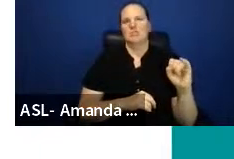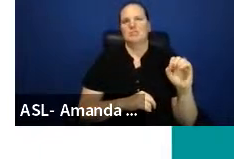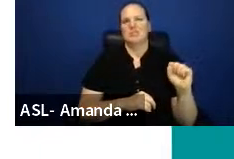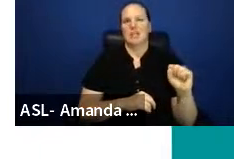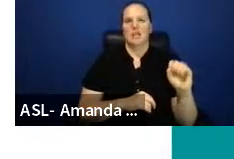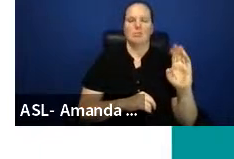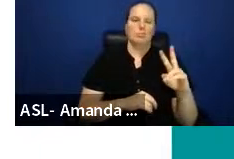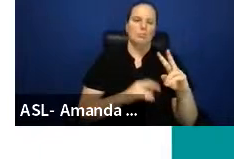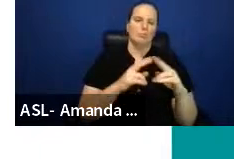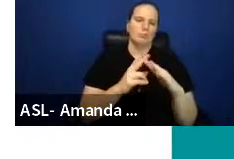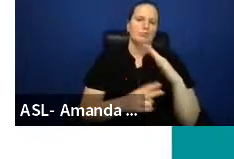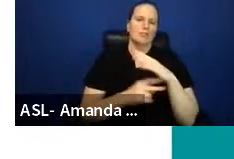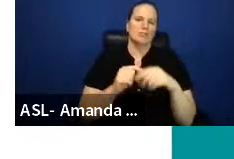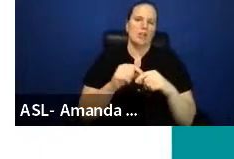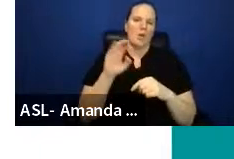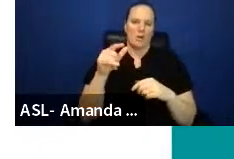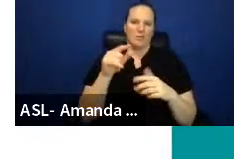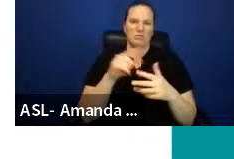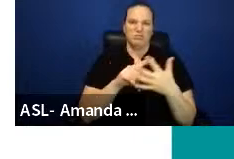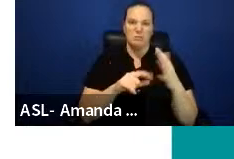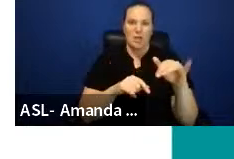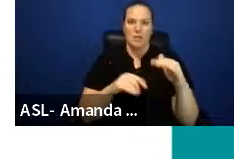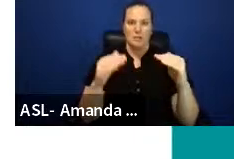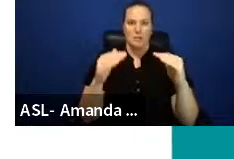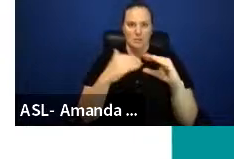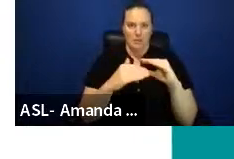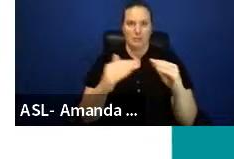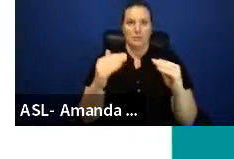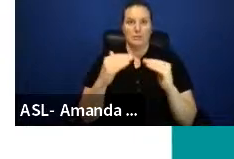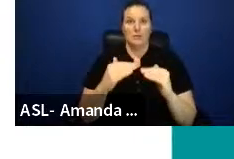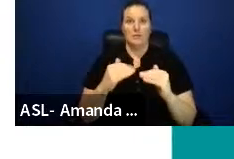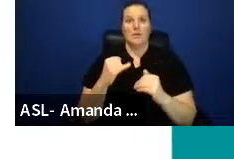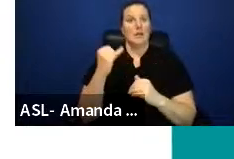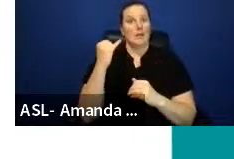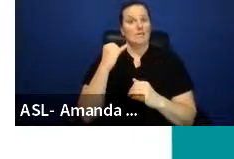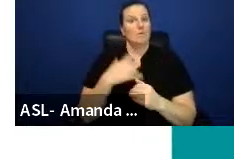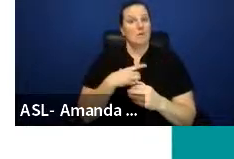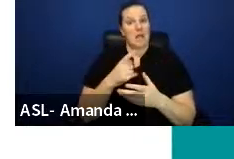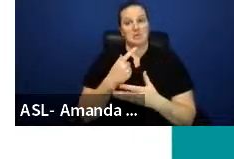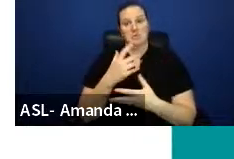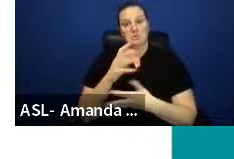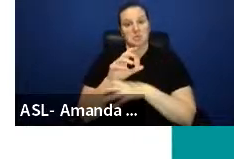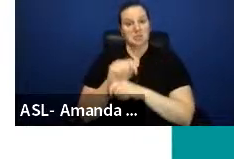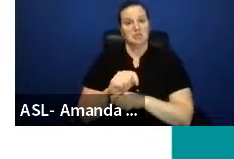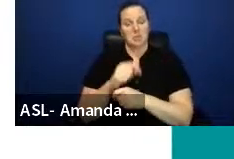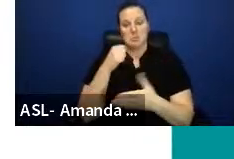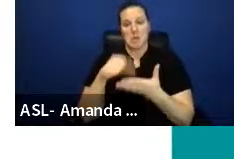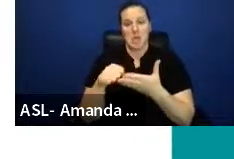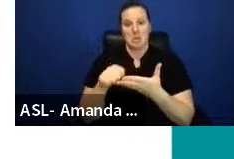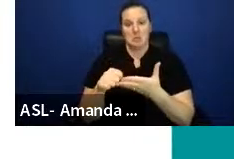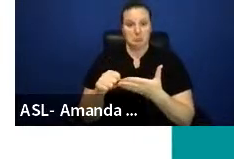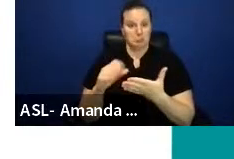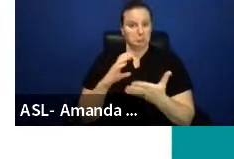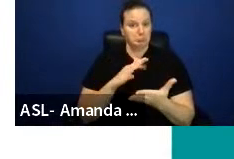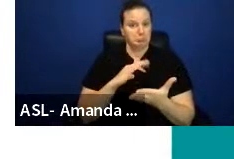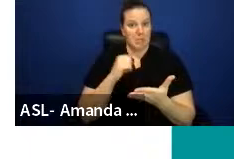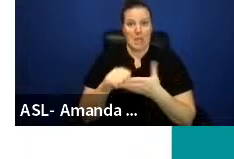draftseis@interstatebridge.org. If you are enamored with traditional mail, you can send us a